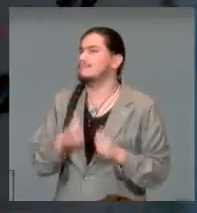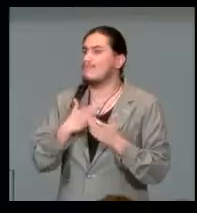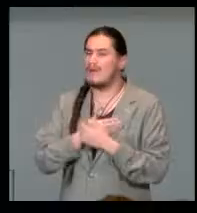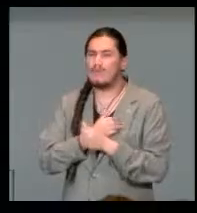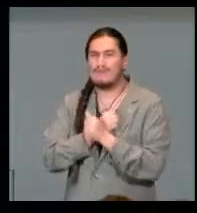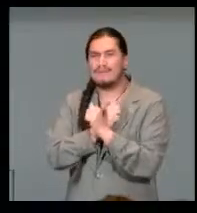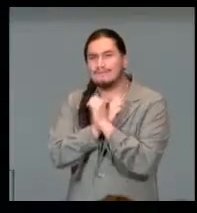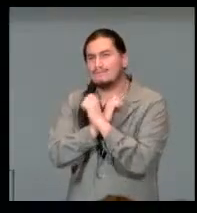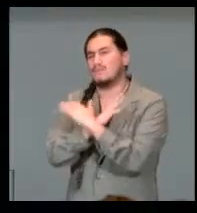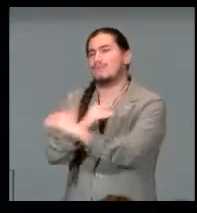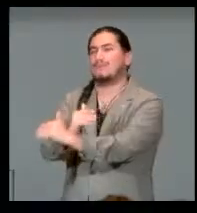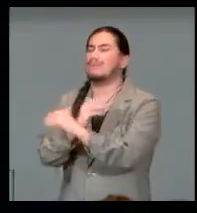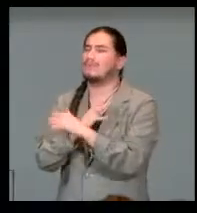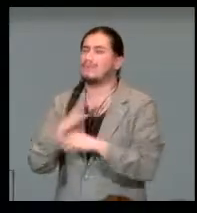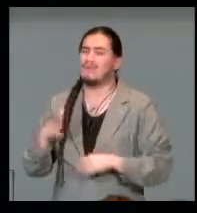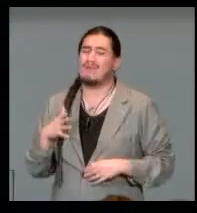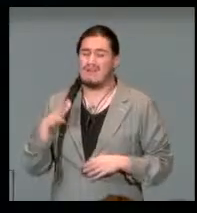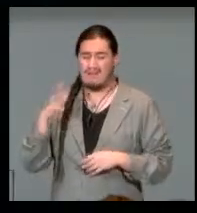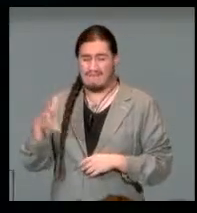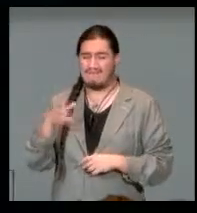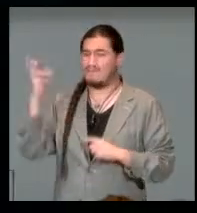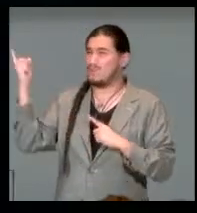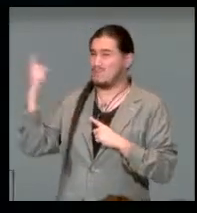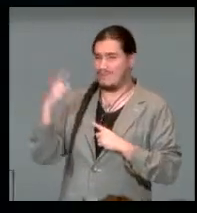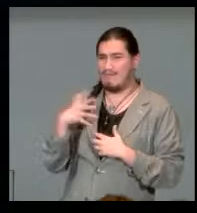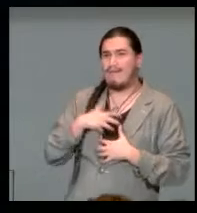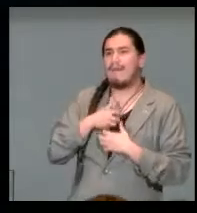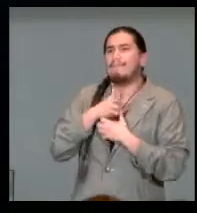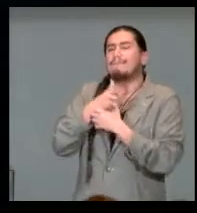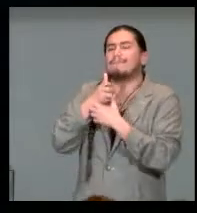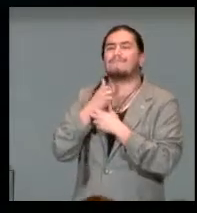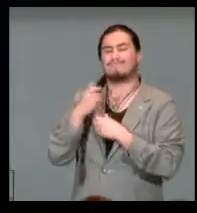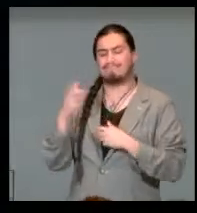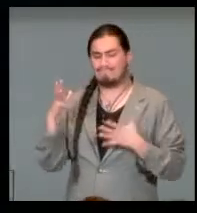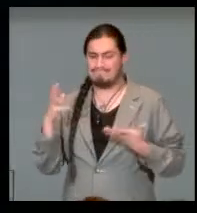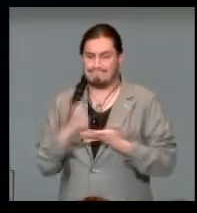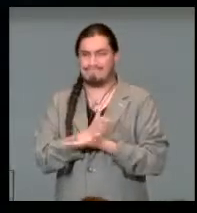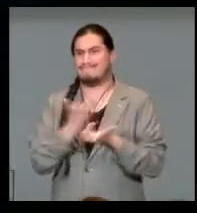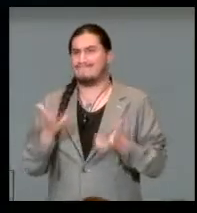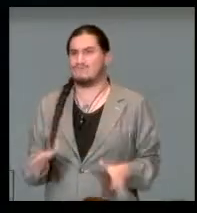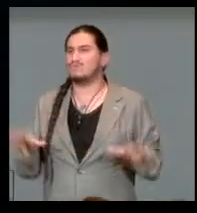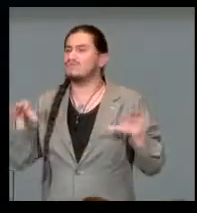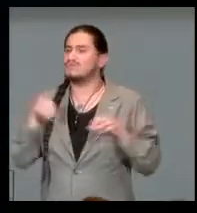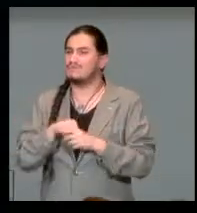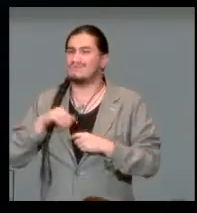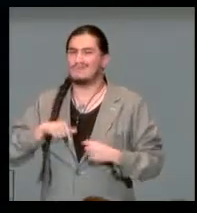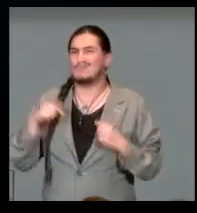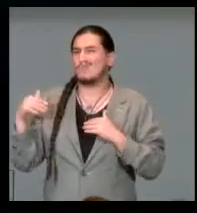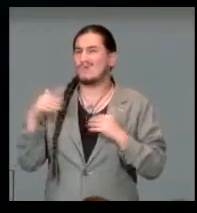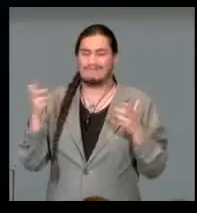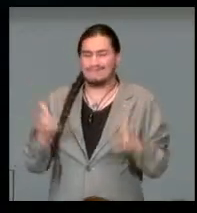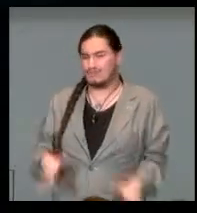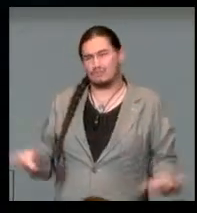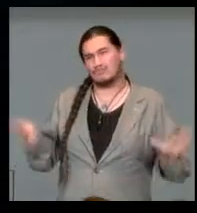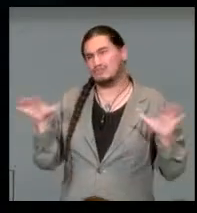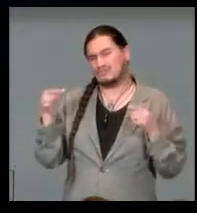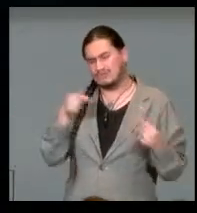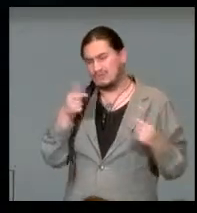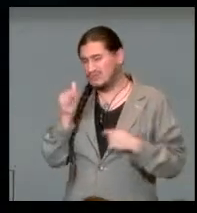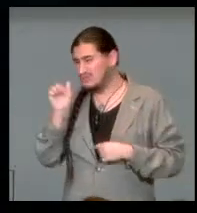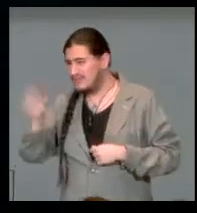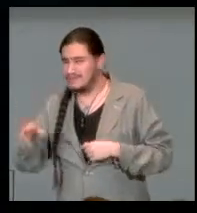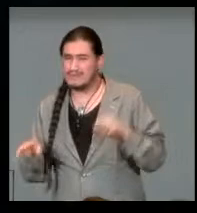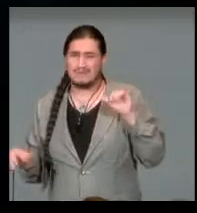outstretched, dug her talons into my heart, and proclaimed her victory in this war of gender and